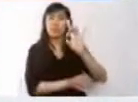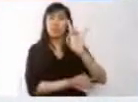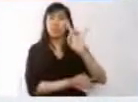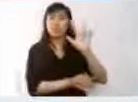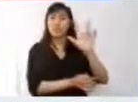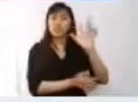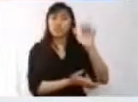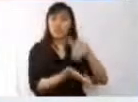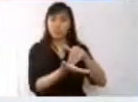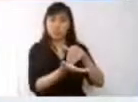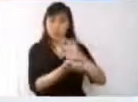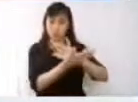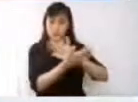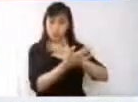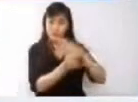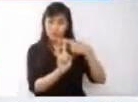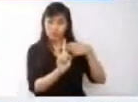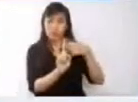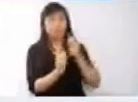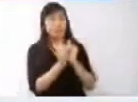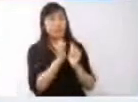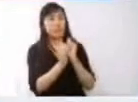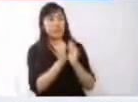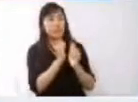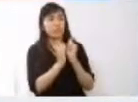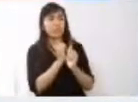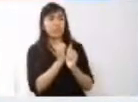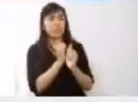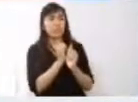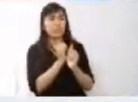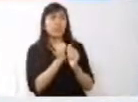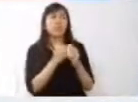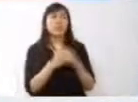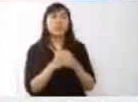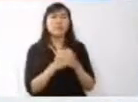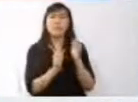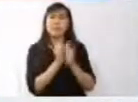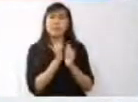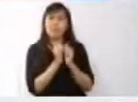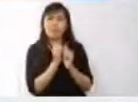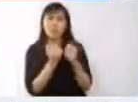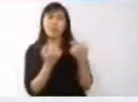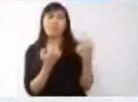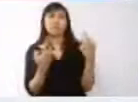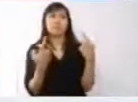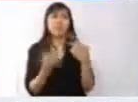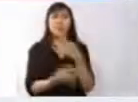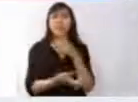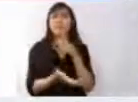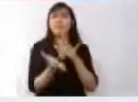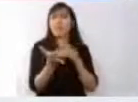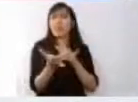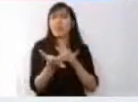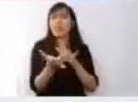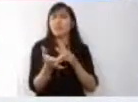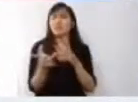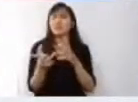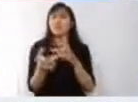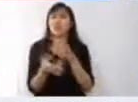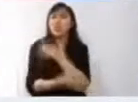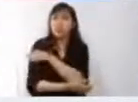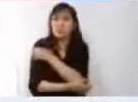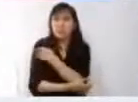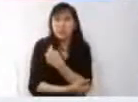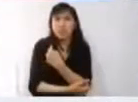specific question po, ano, ang data po natin from the Department of Health at Ministry of Health ng Japan is 308 na